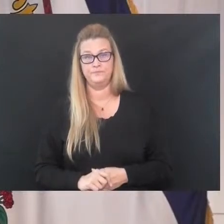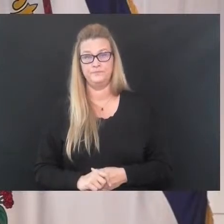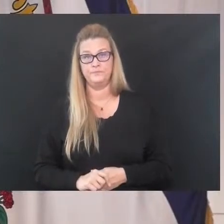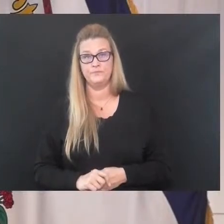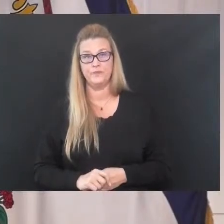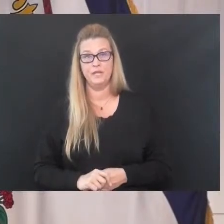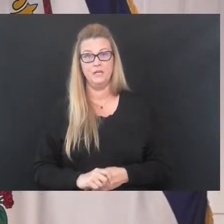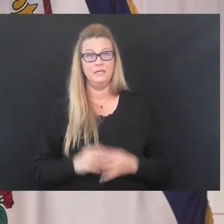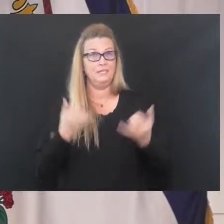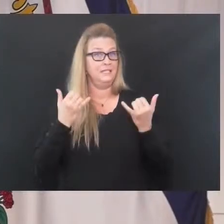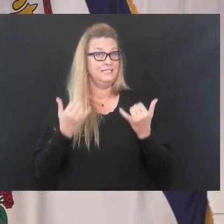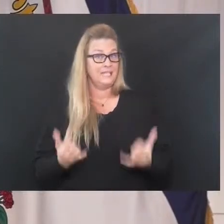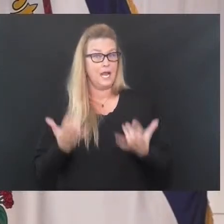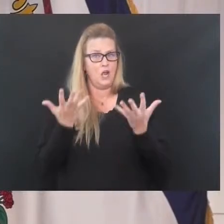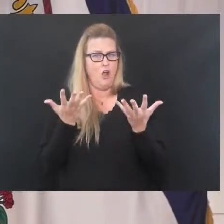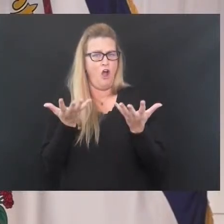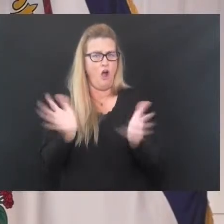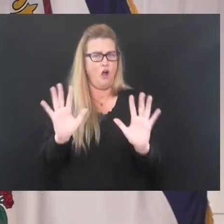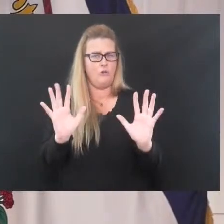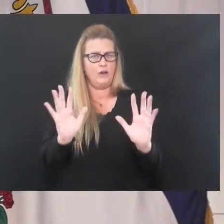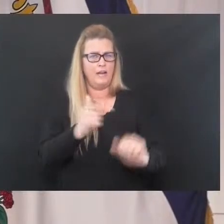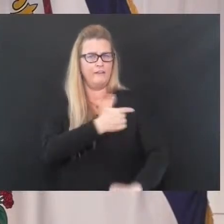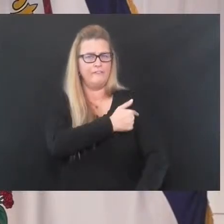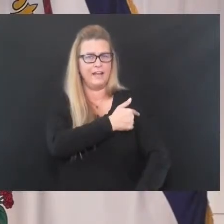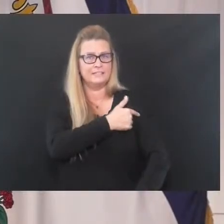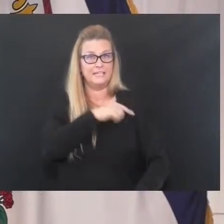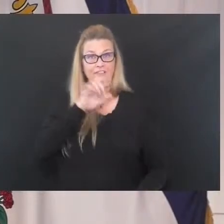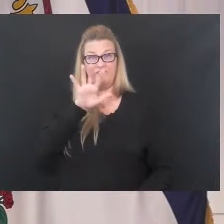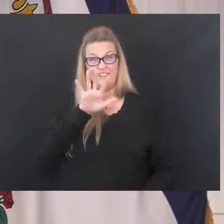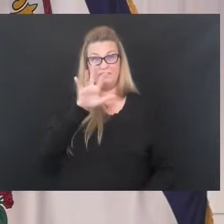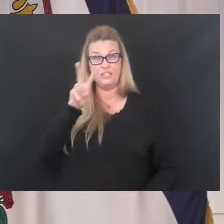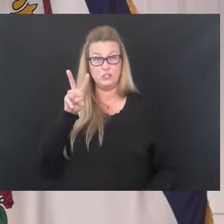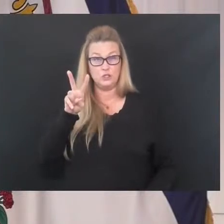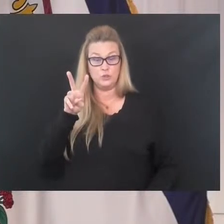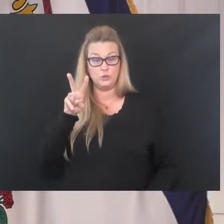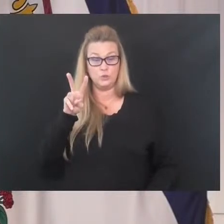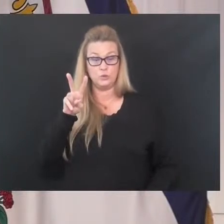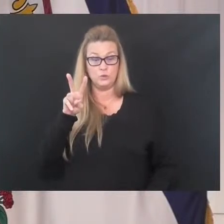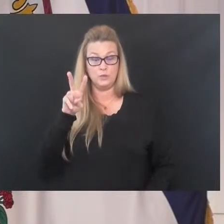Today, we have vaccinated 52%